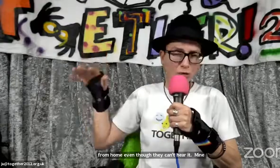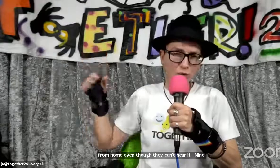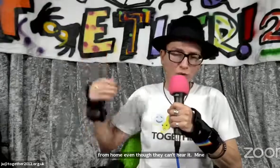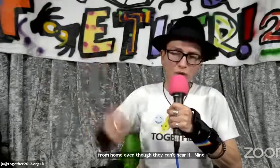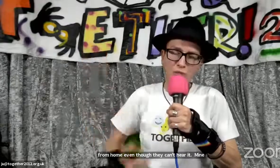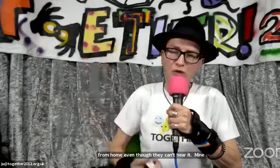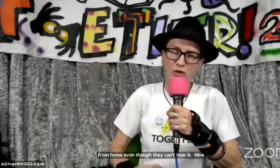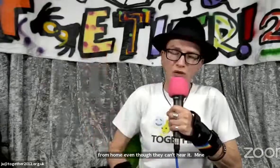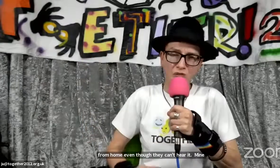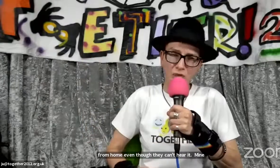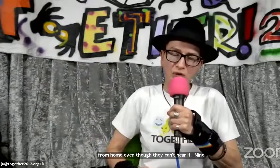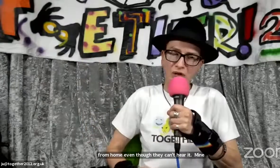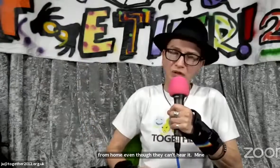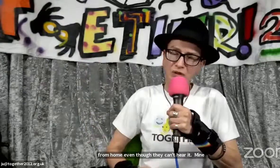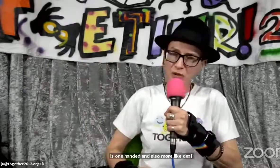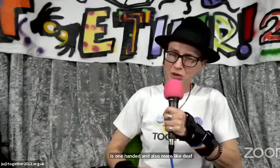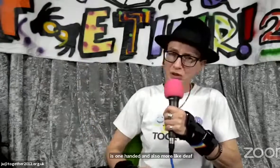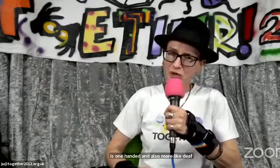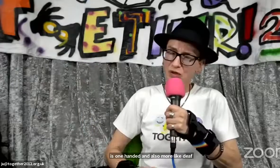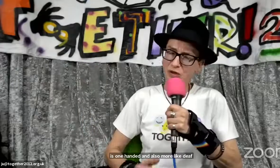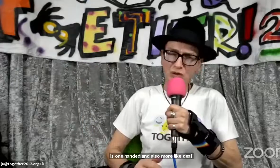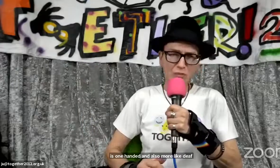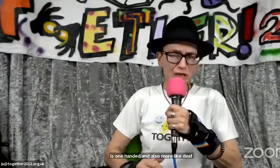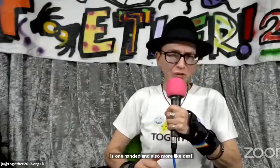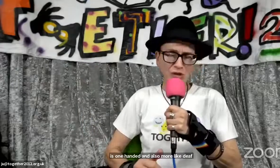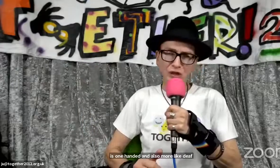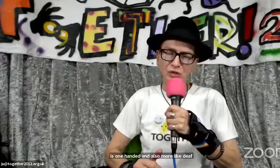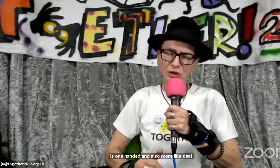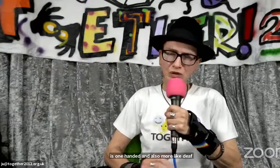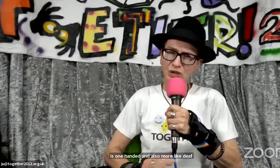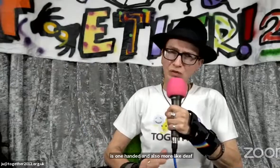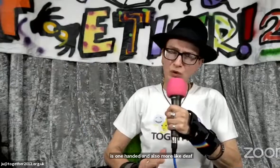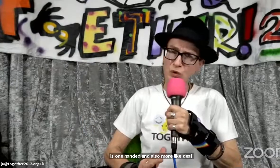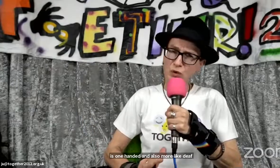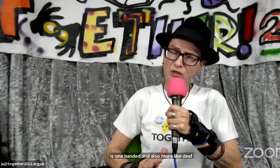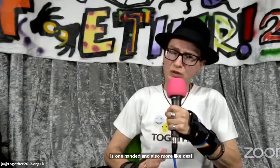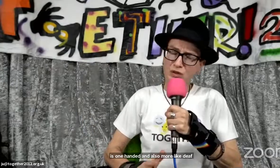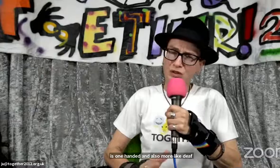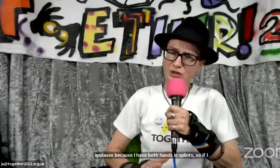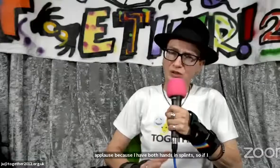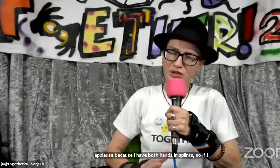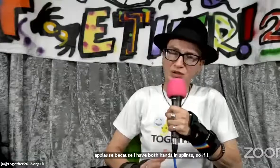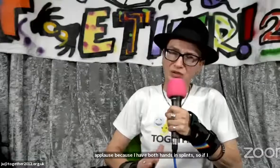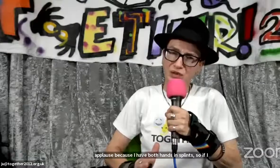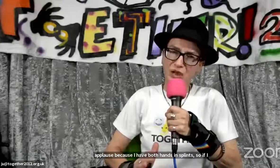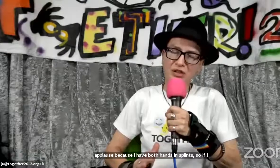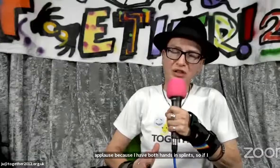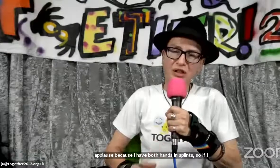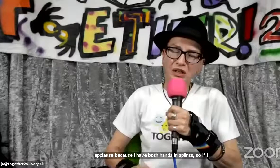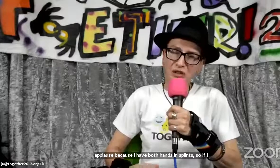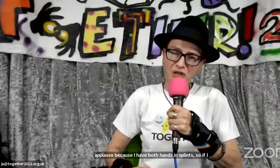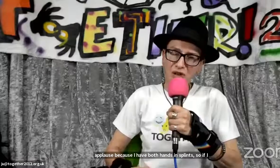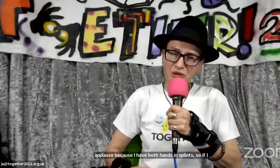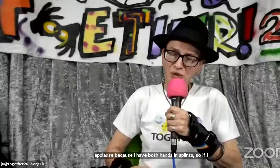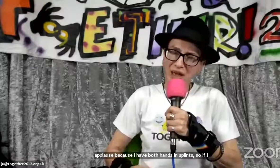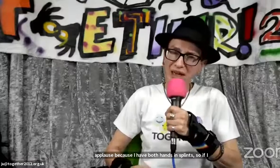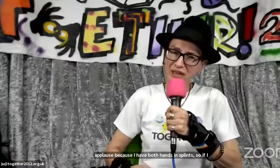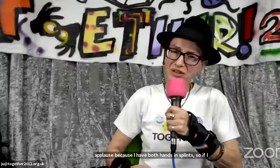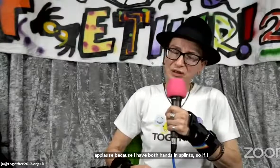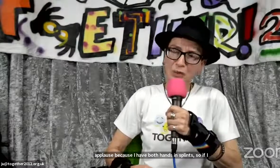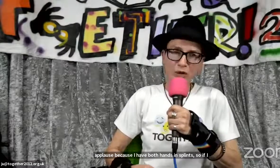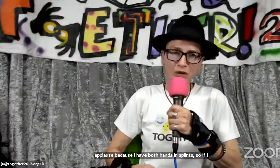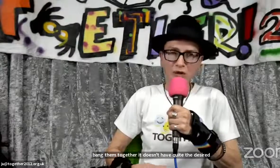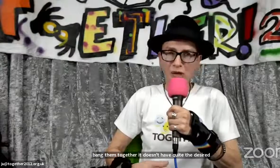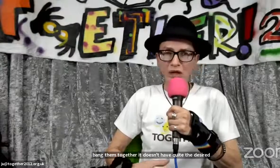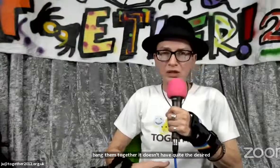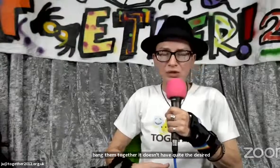deaf applause because I have both hands in splints. So if I bang them together, it doesn't have quite the desired effect. So